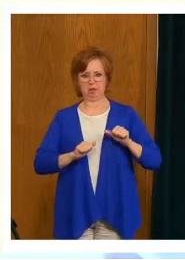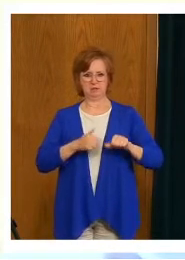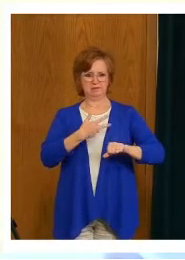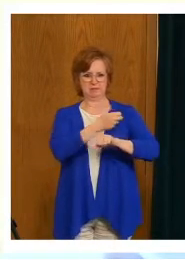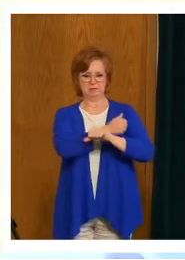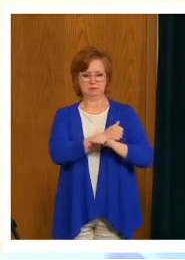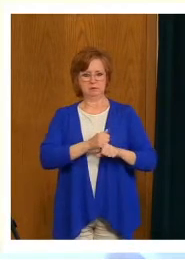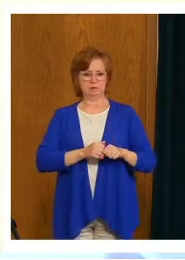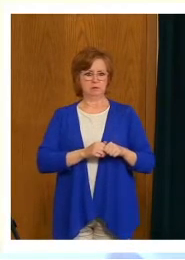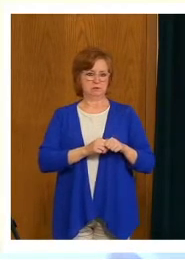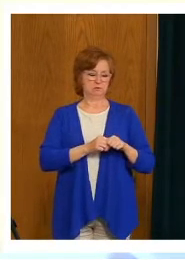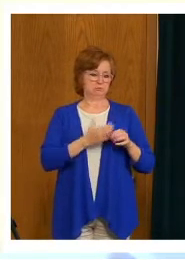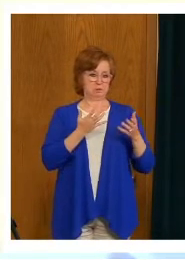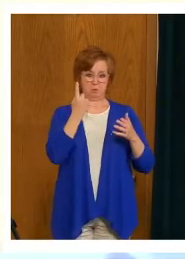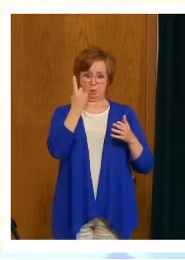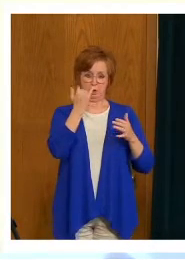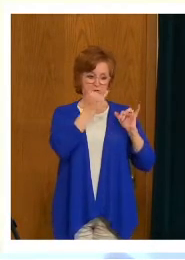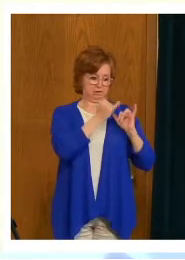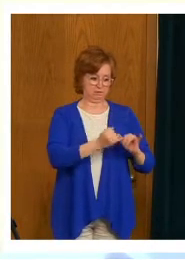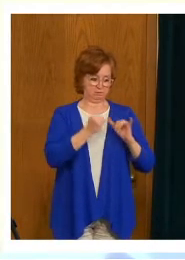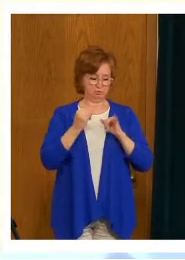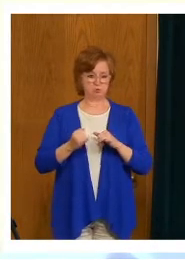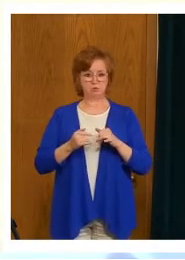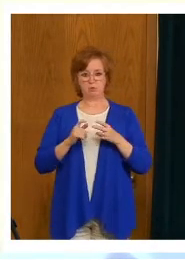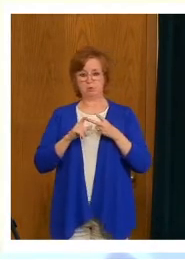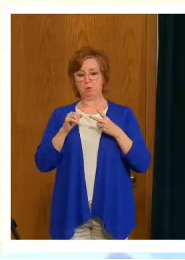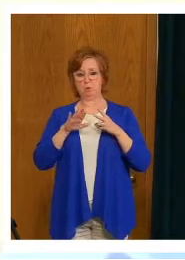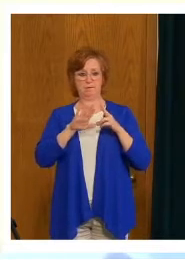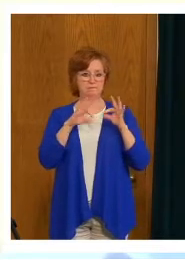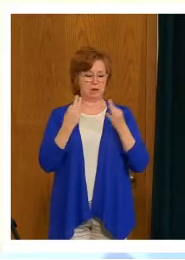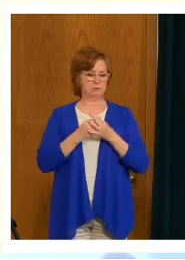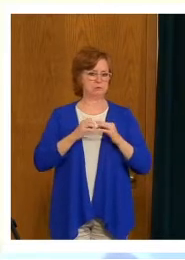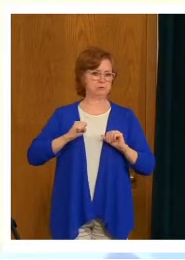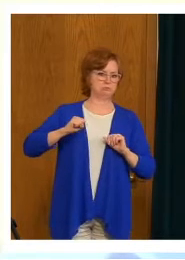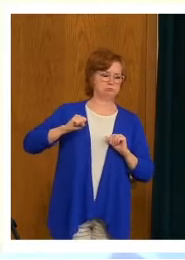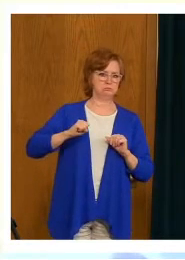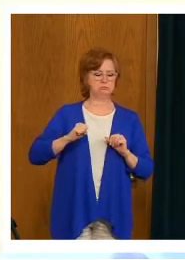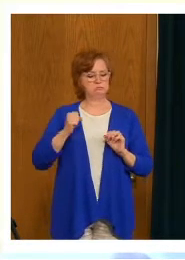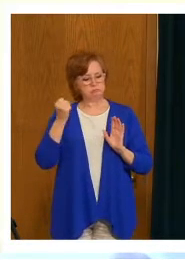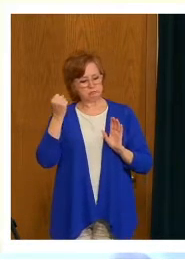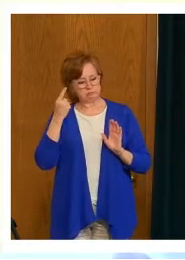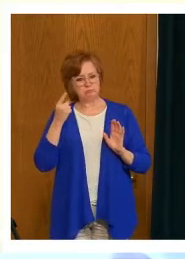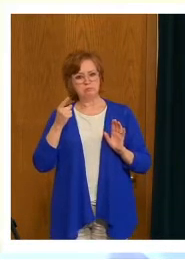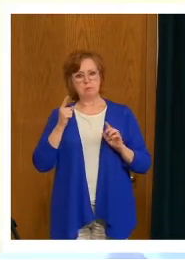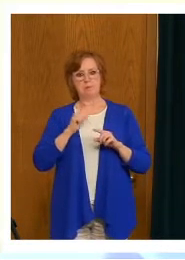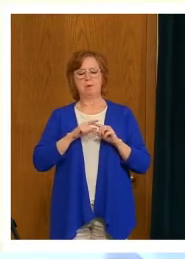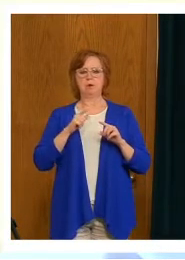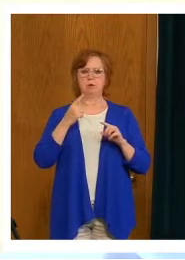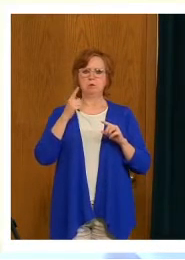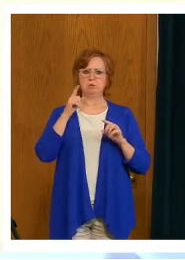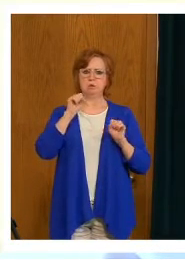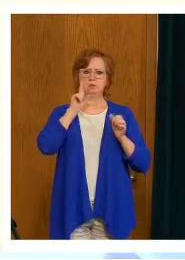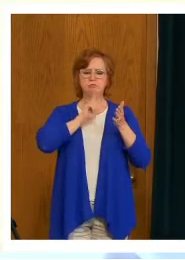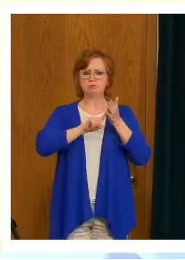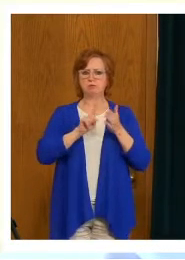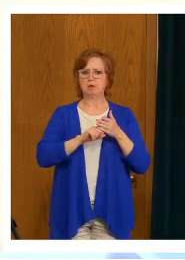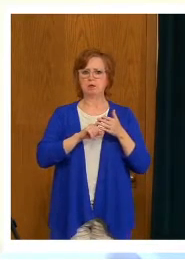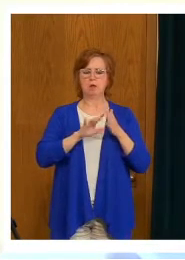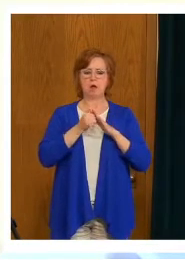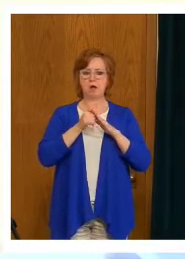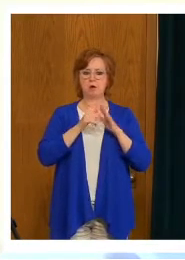urge people who have questions to go to credible websites. We have information on our website, or to talk to